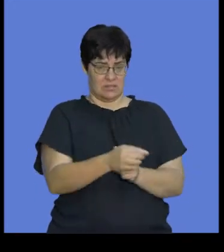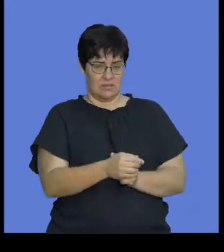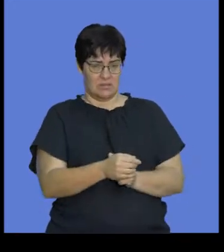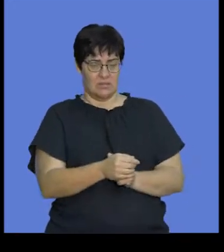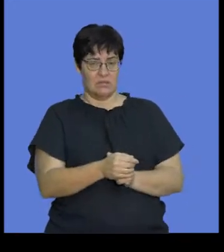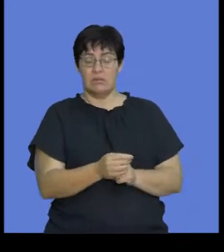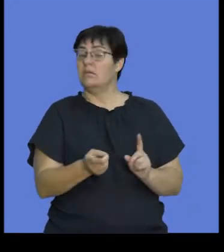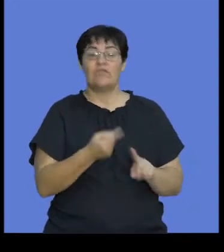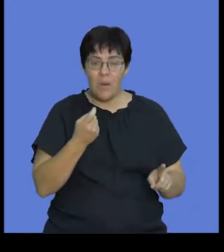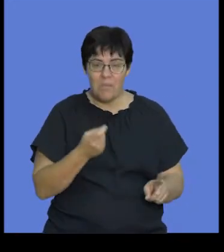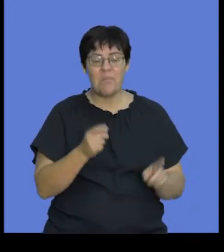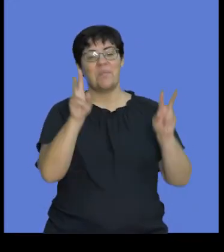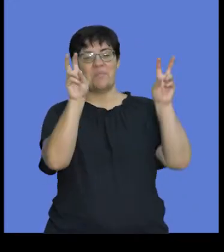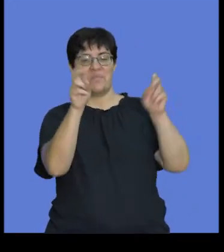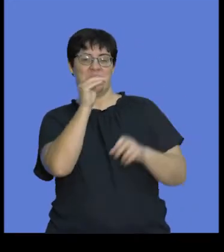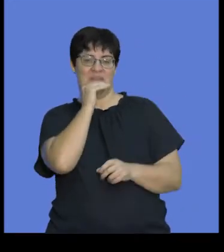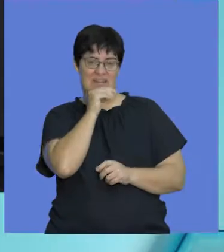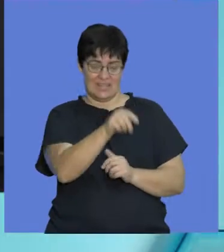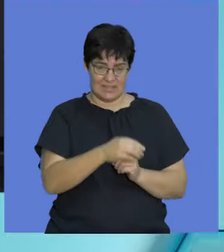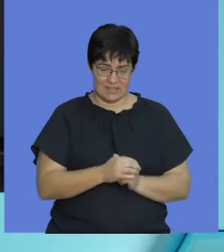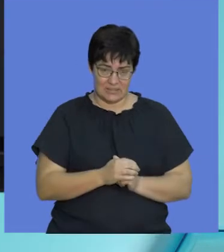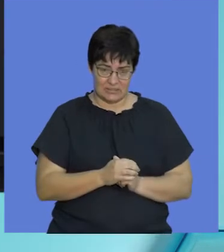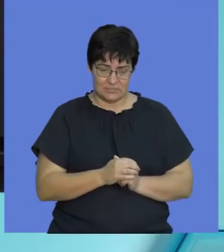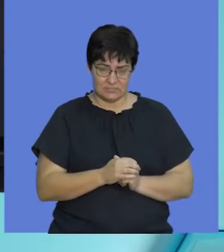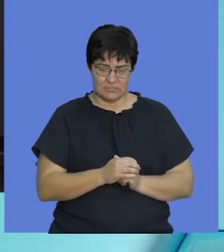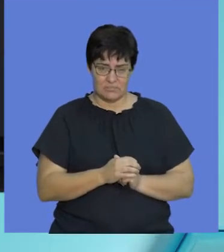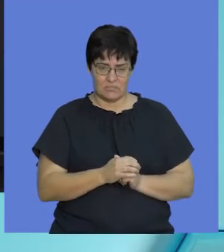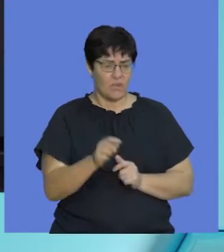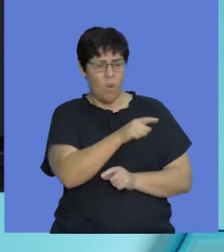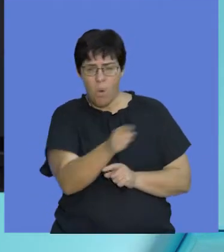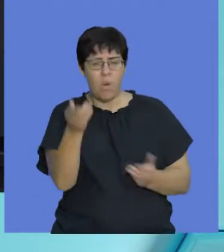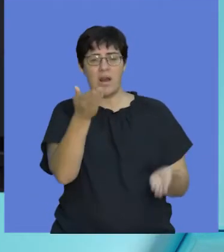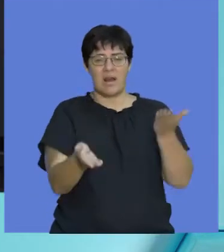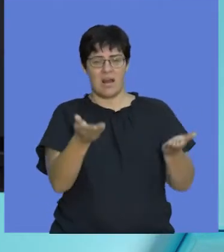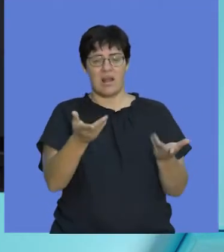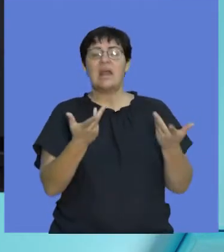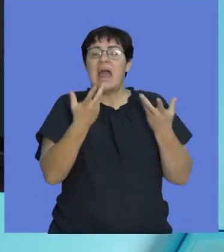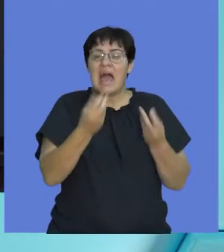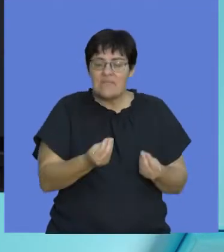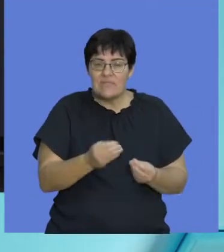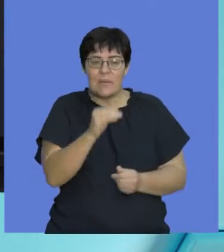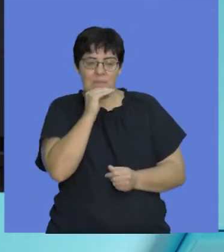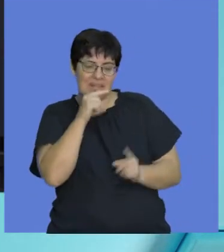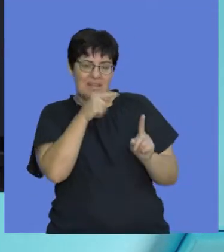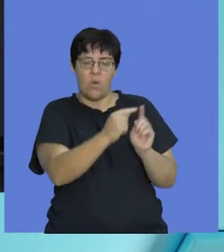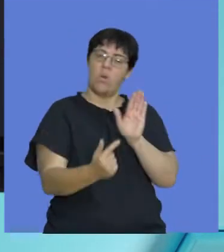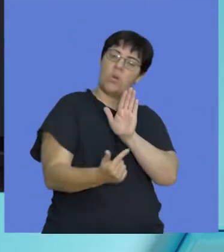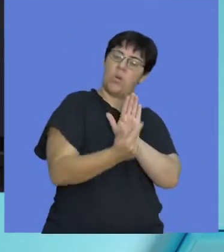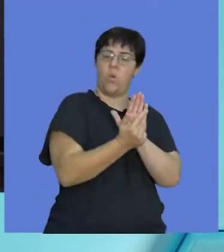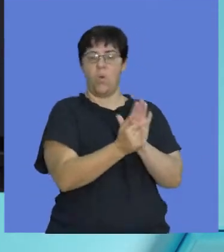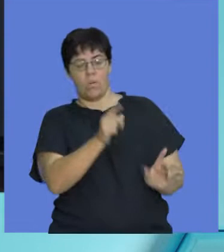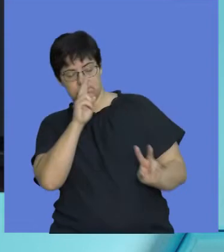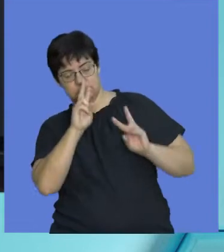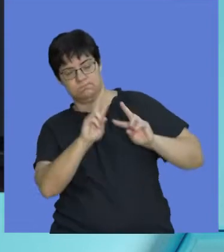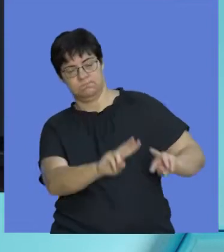equation comes from the definition. All of our equations have something to do with the definition or law that